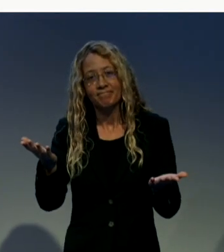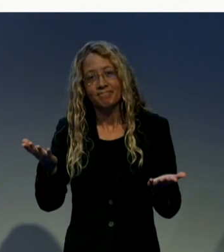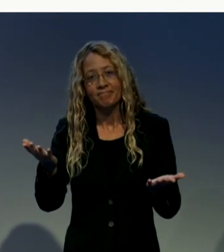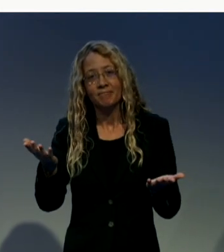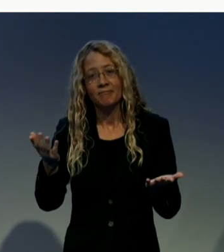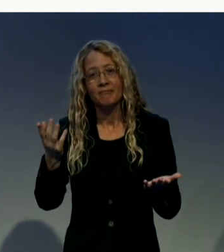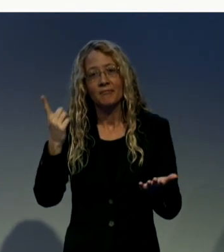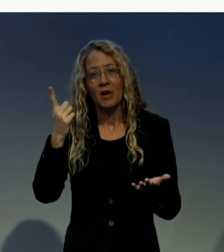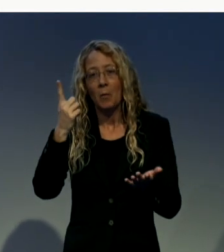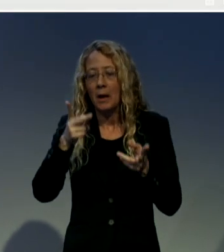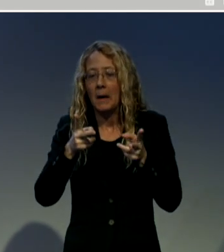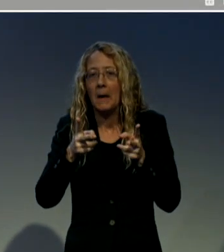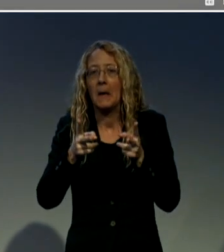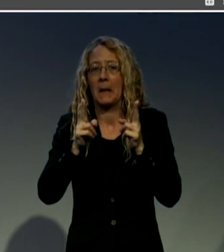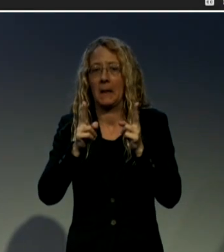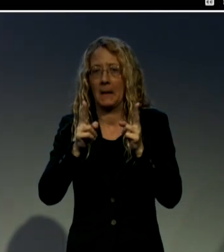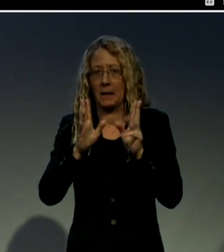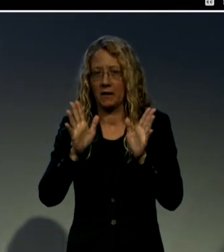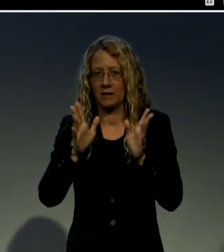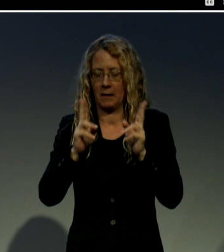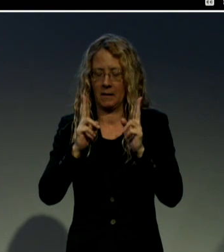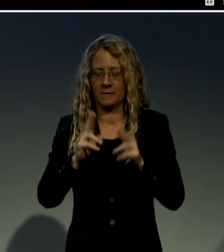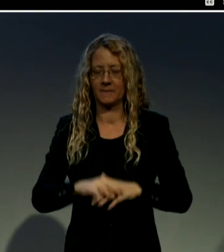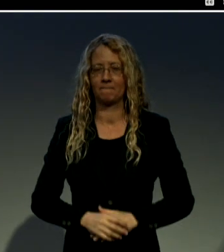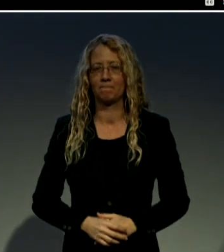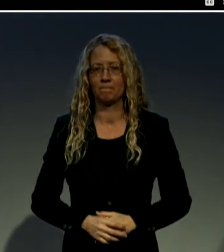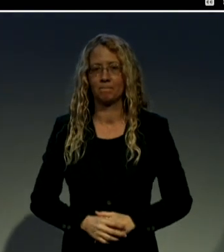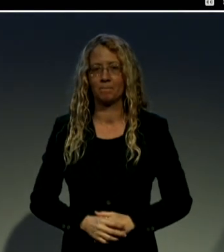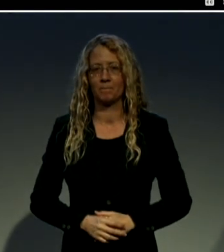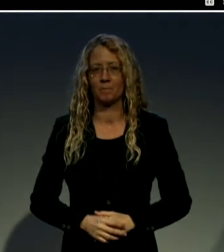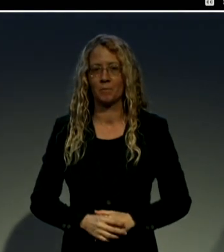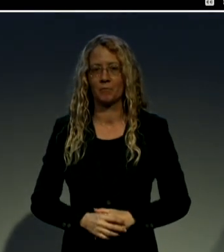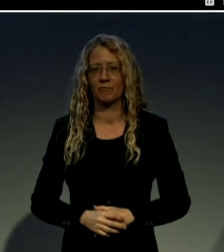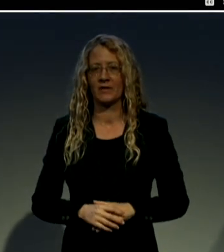documentary. It also has audio description.